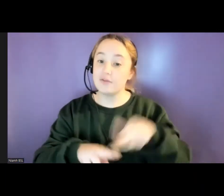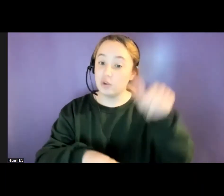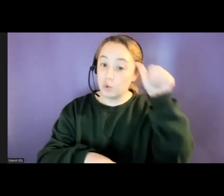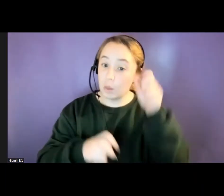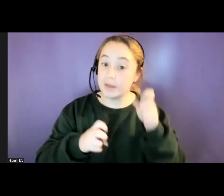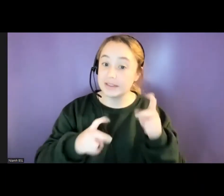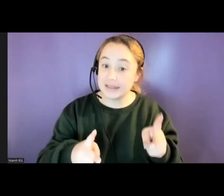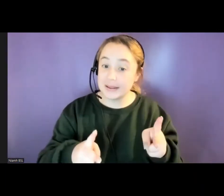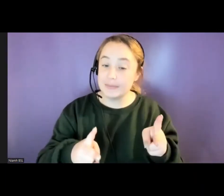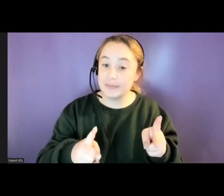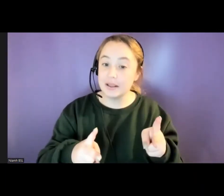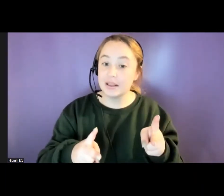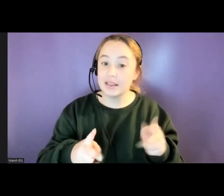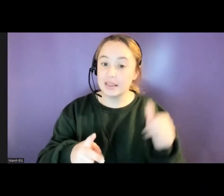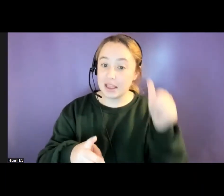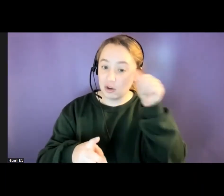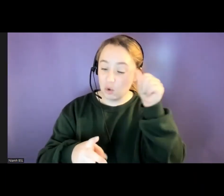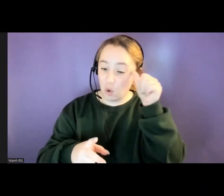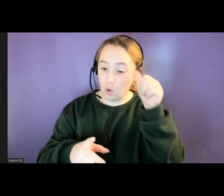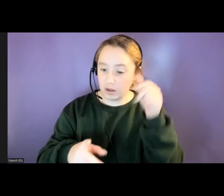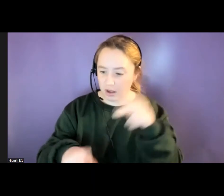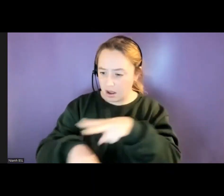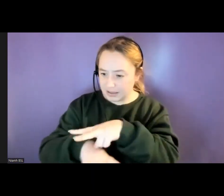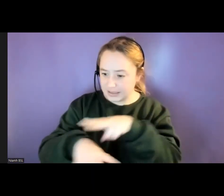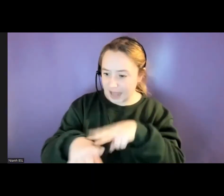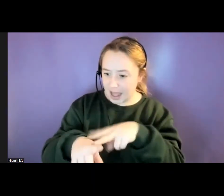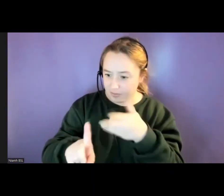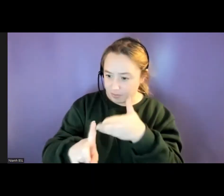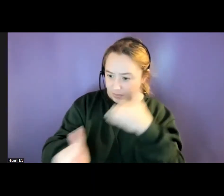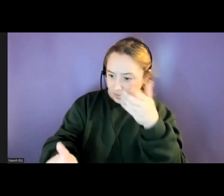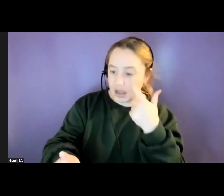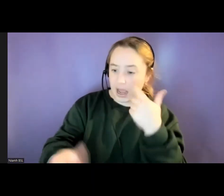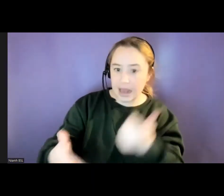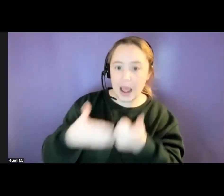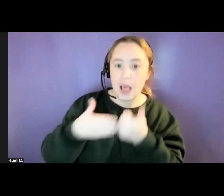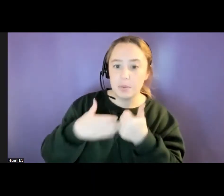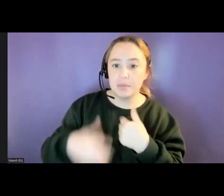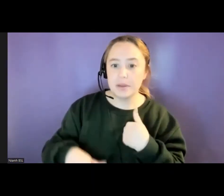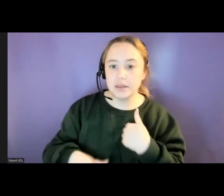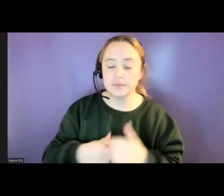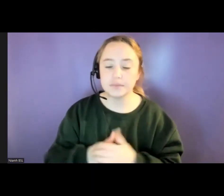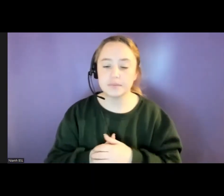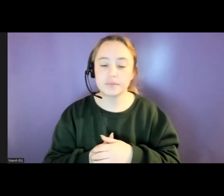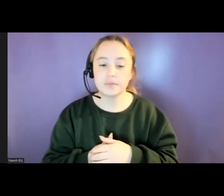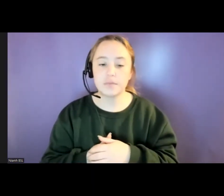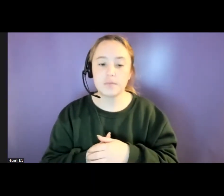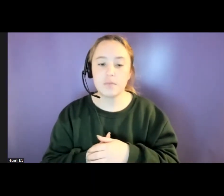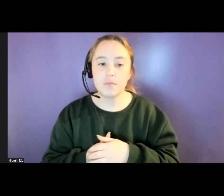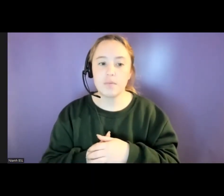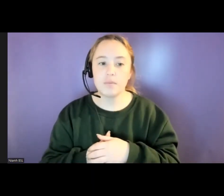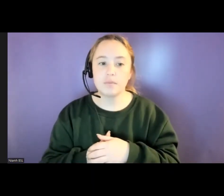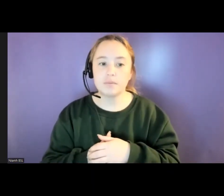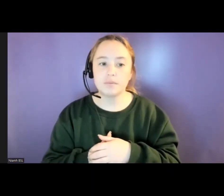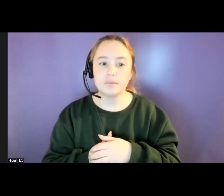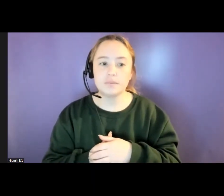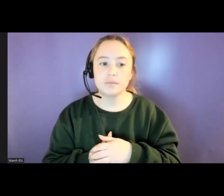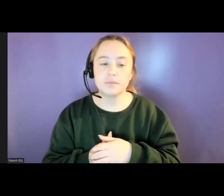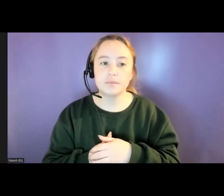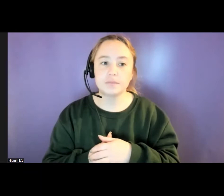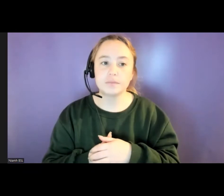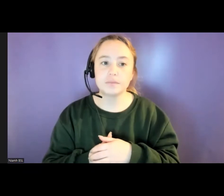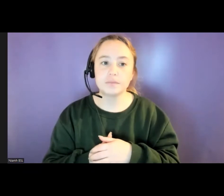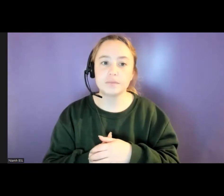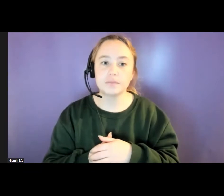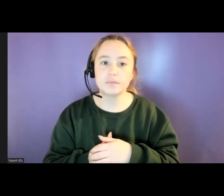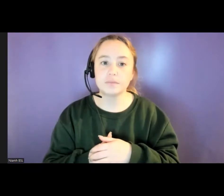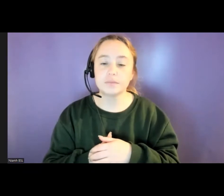you know the members of staff that should be able to help you with some additional assistance. We've also engaged for